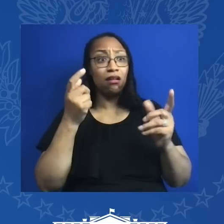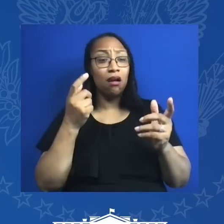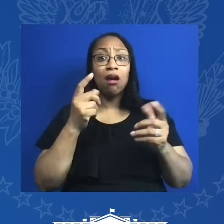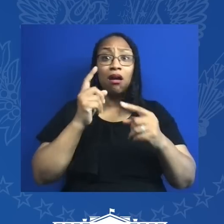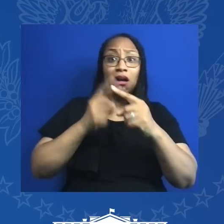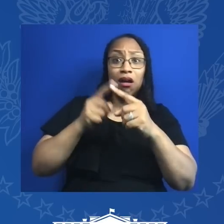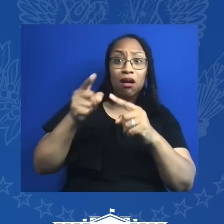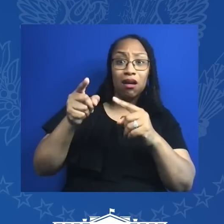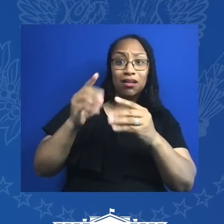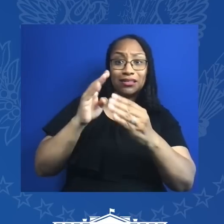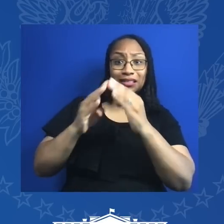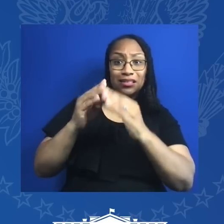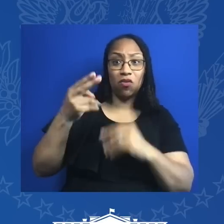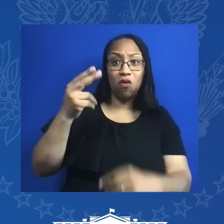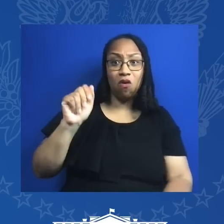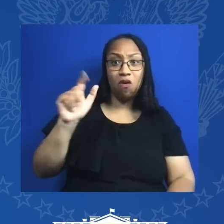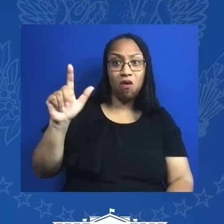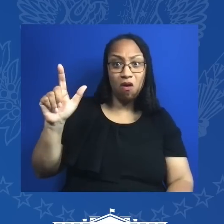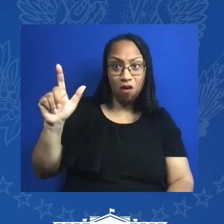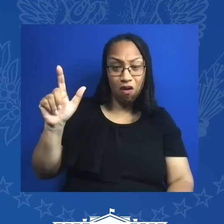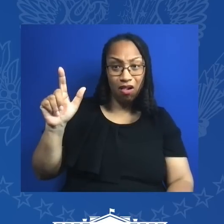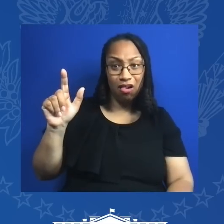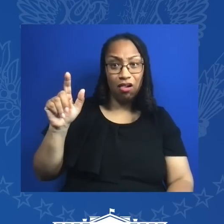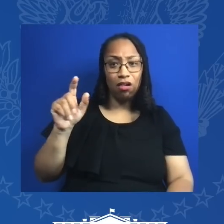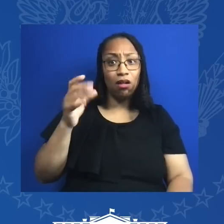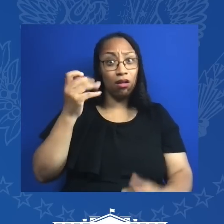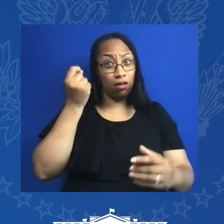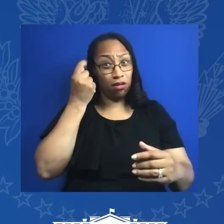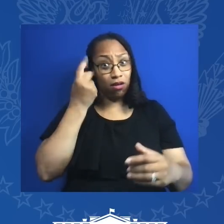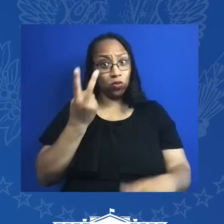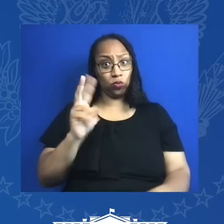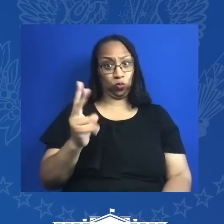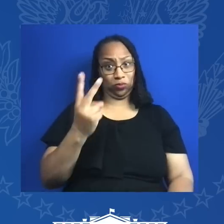corner. The light changed. They kissed each other and went